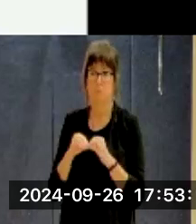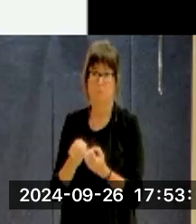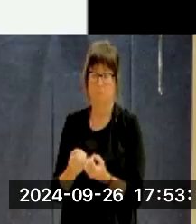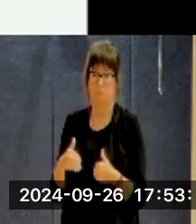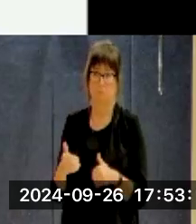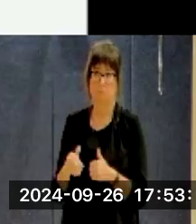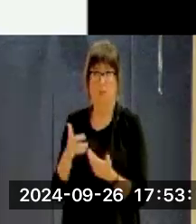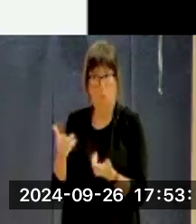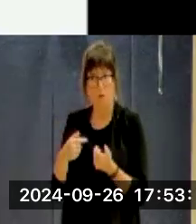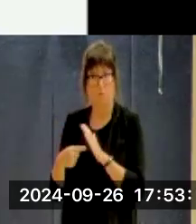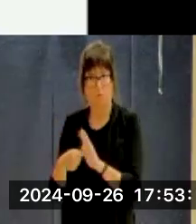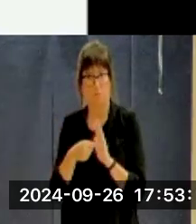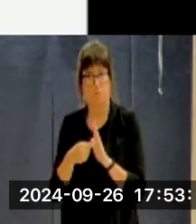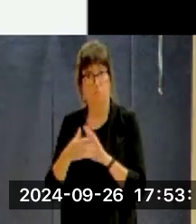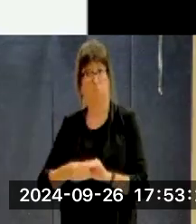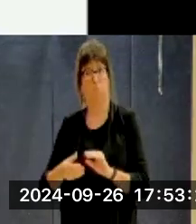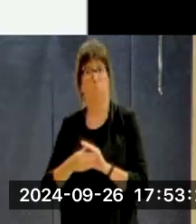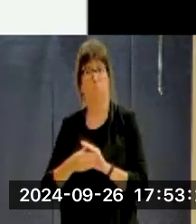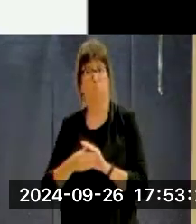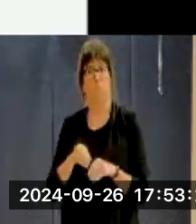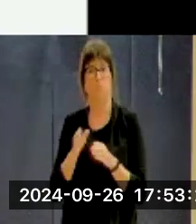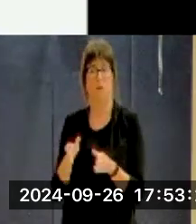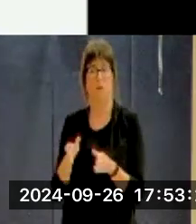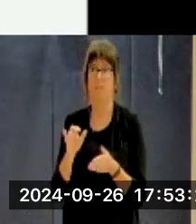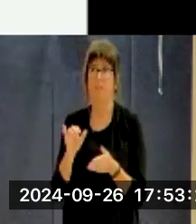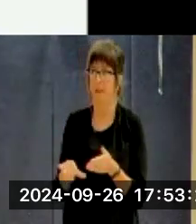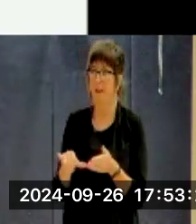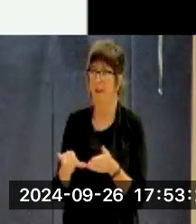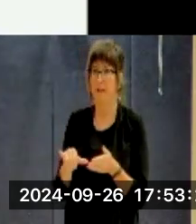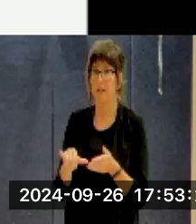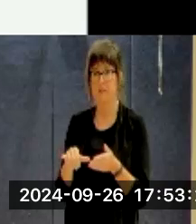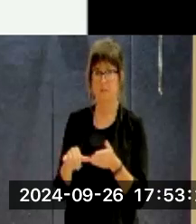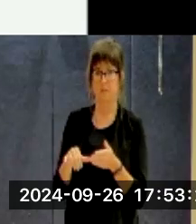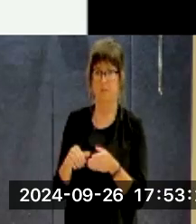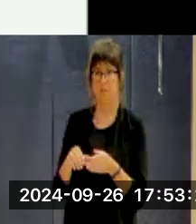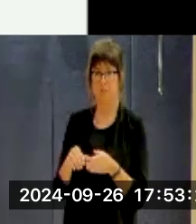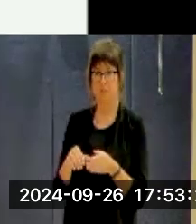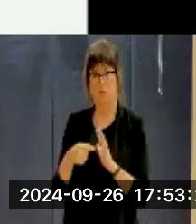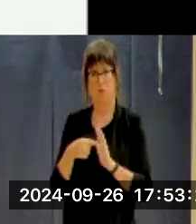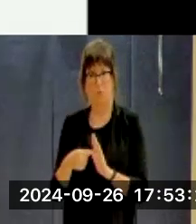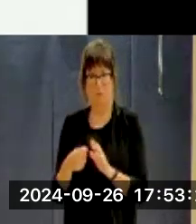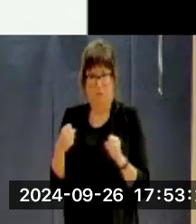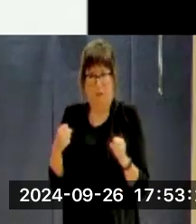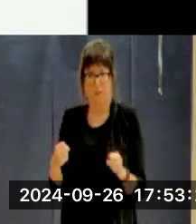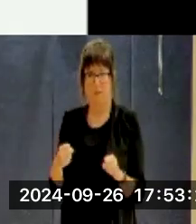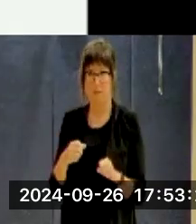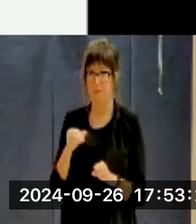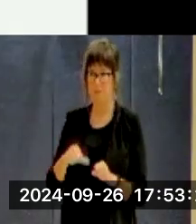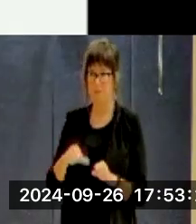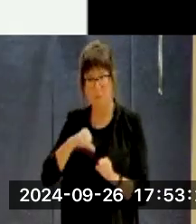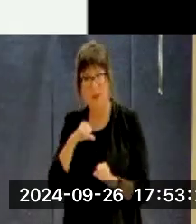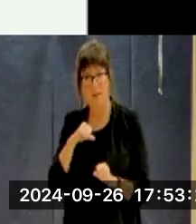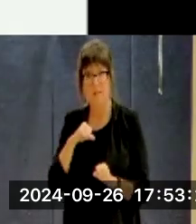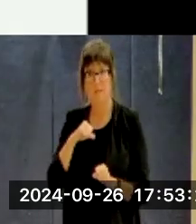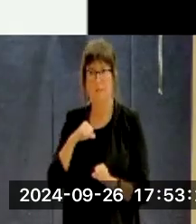wanting to talk about it in a way that is from a place of strength and from a place of pride,